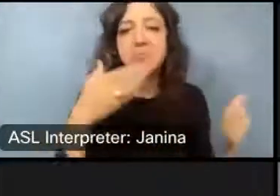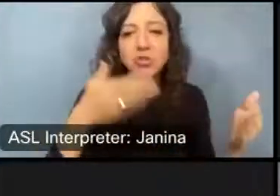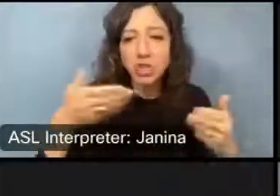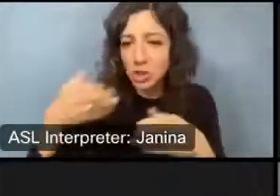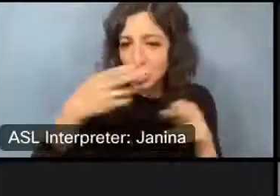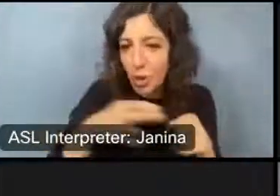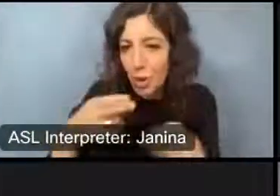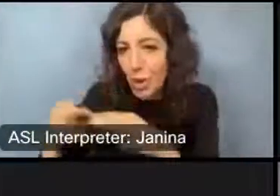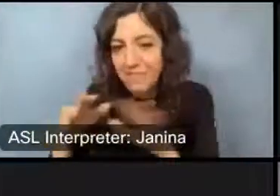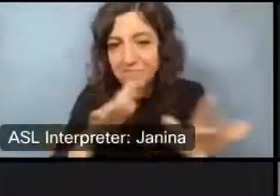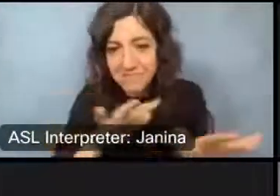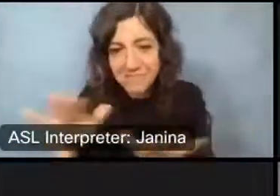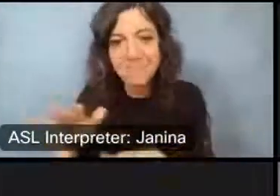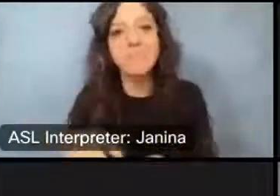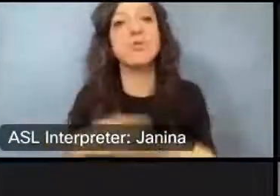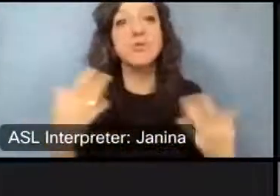folks that are here. So I'm going to go over the